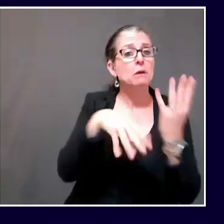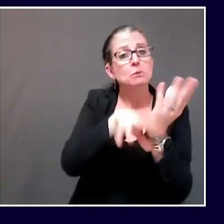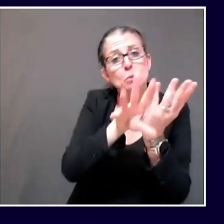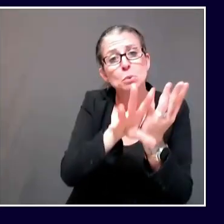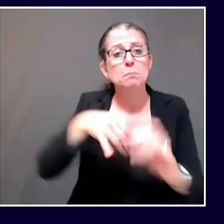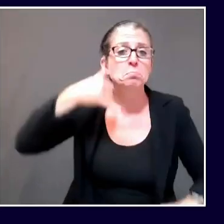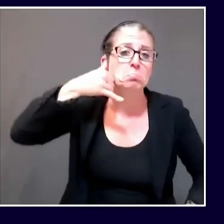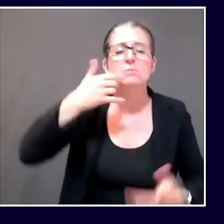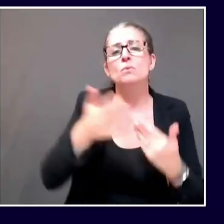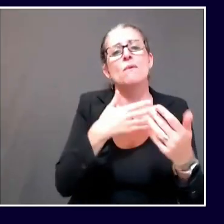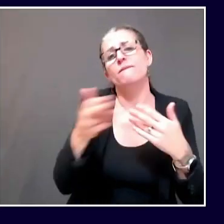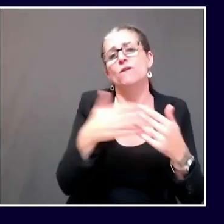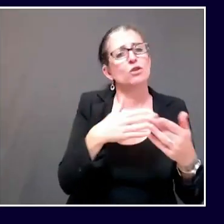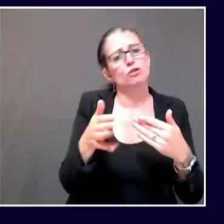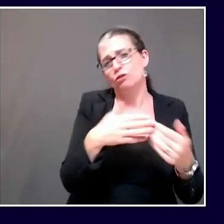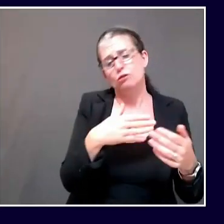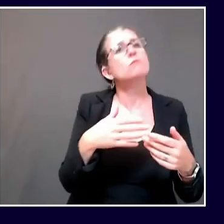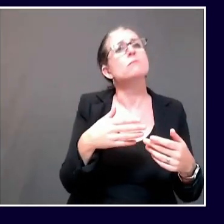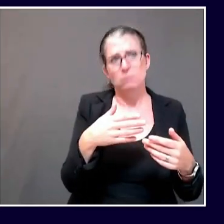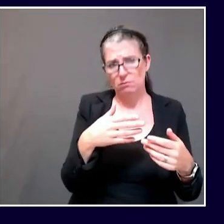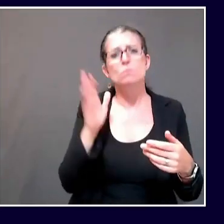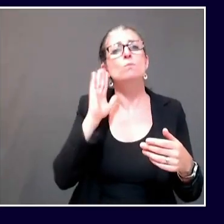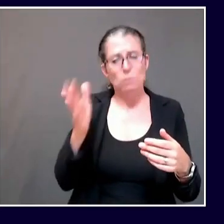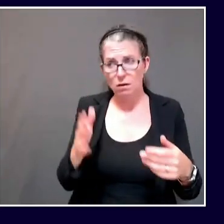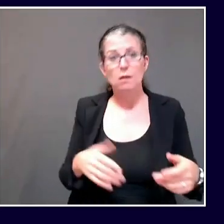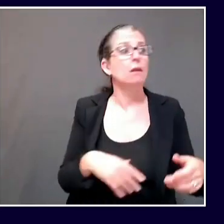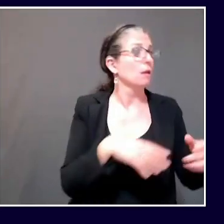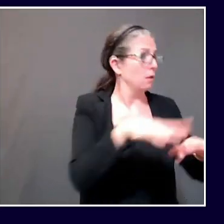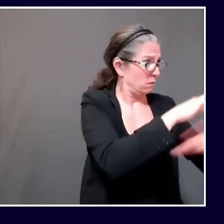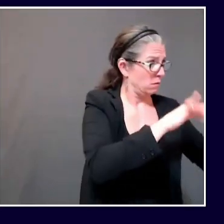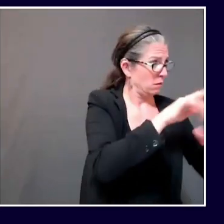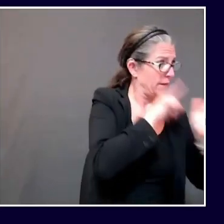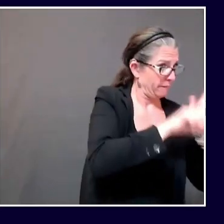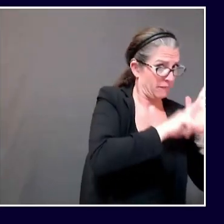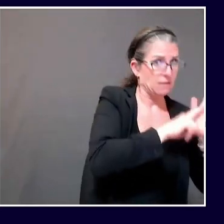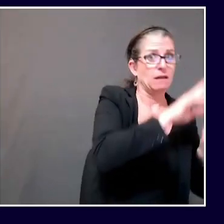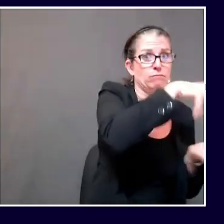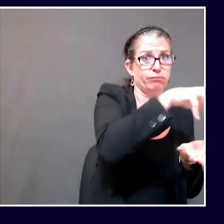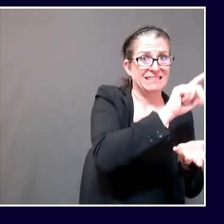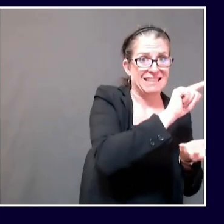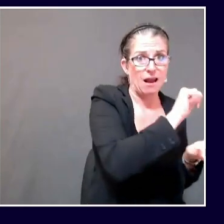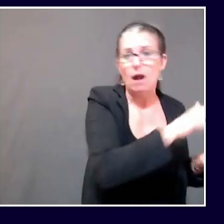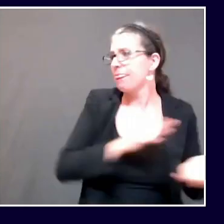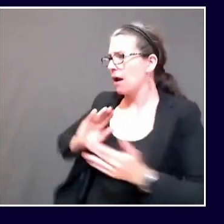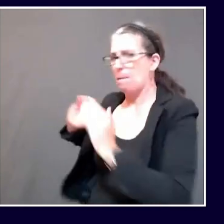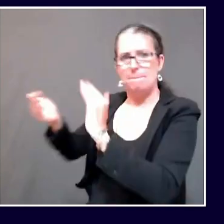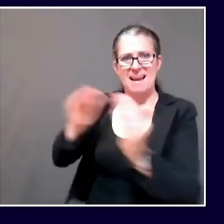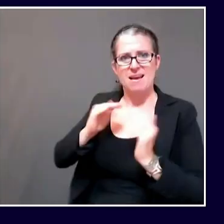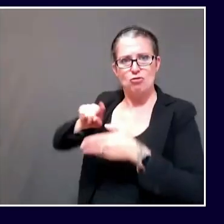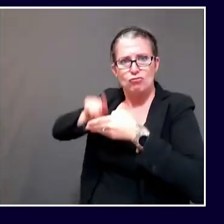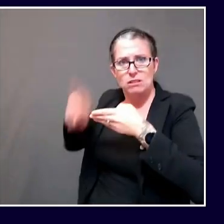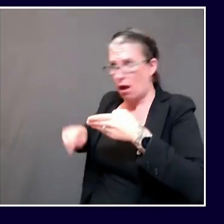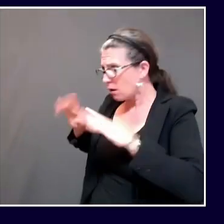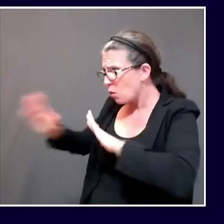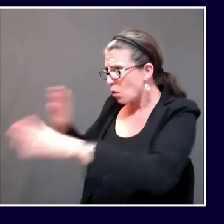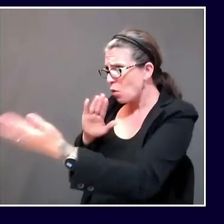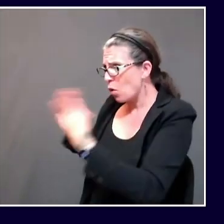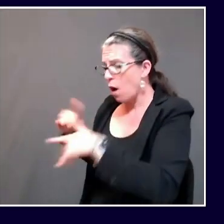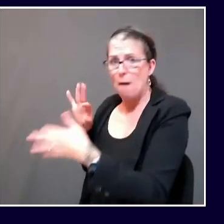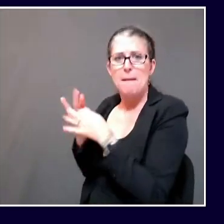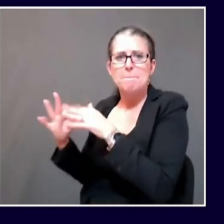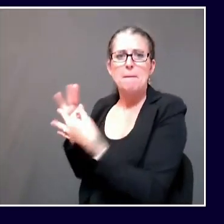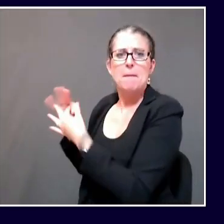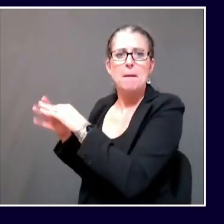They're the ones who pieced together what was going on at the Big Moose Inn in Millinocket. They're the ones who pieced together what had been going on at the